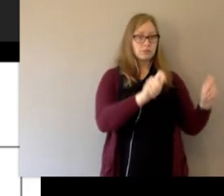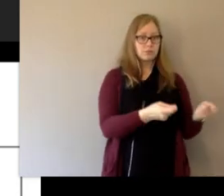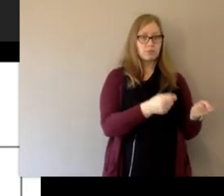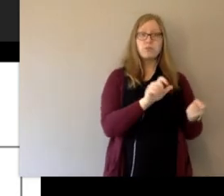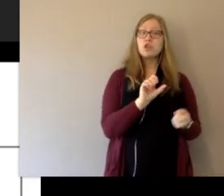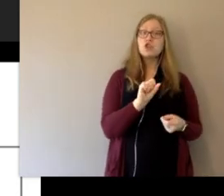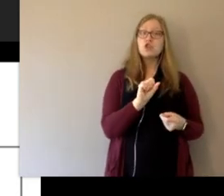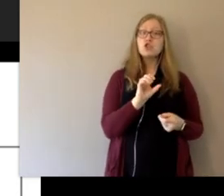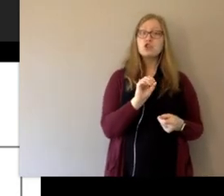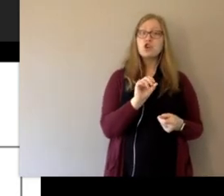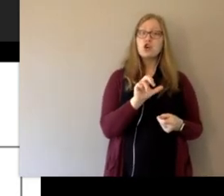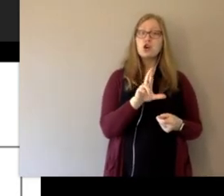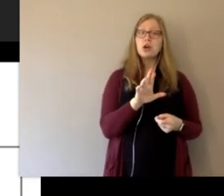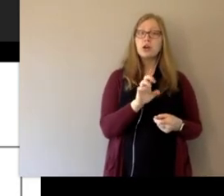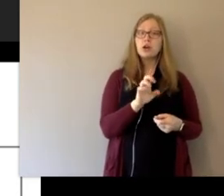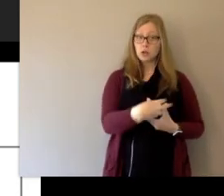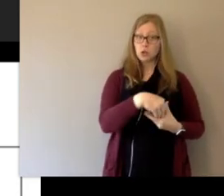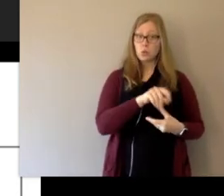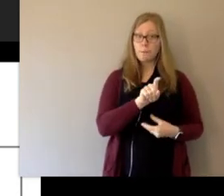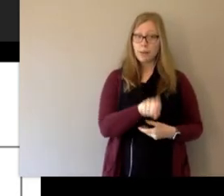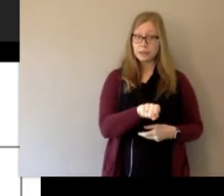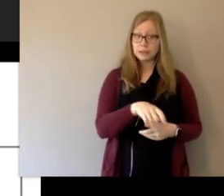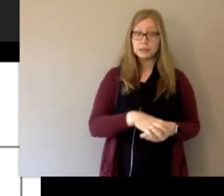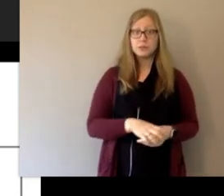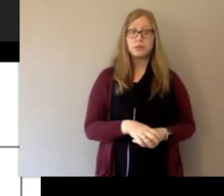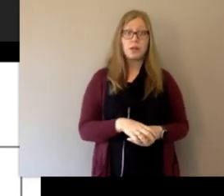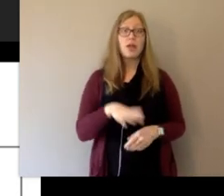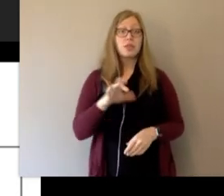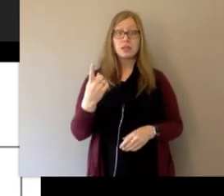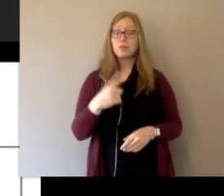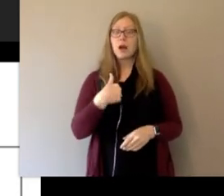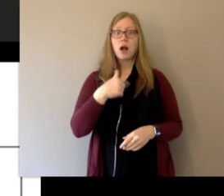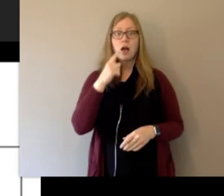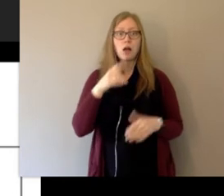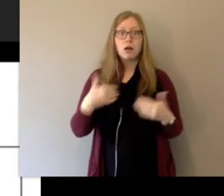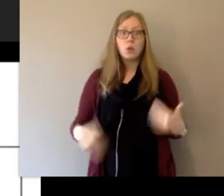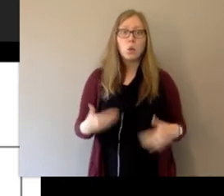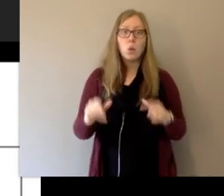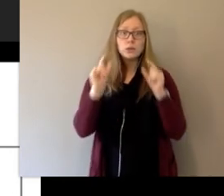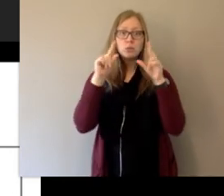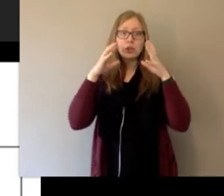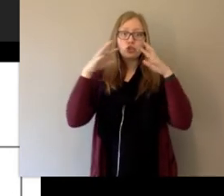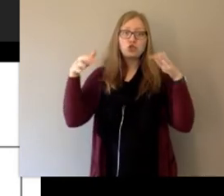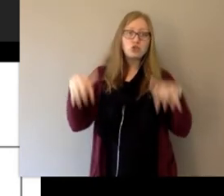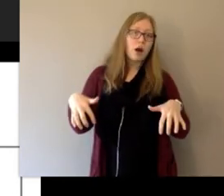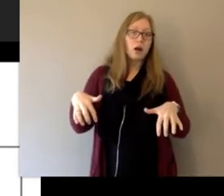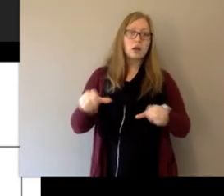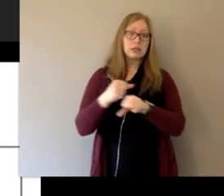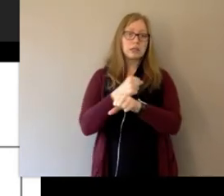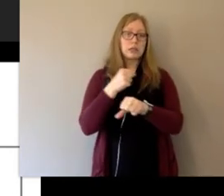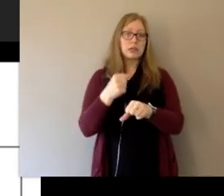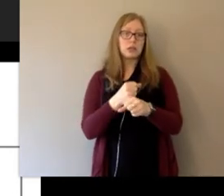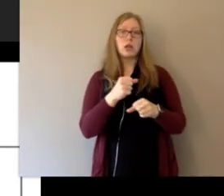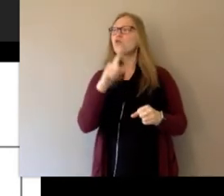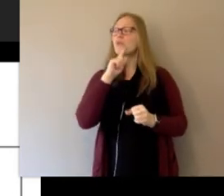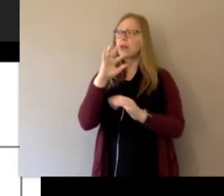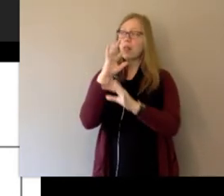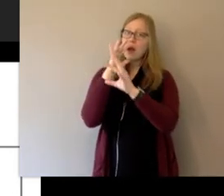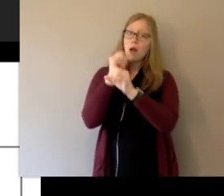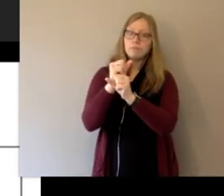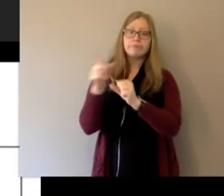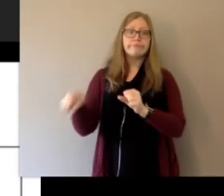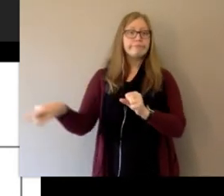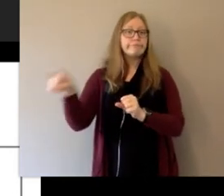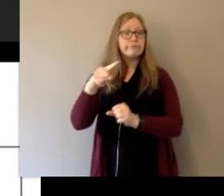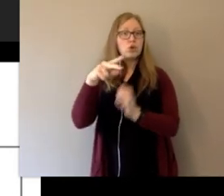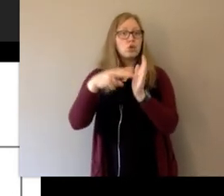it. So that's something that I thought was an alarming statistic that could really grab my